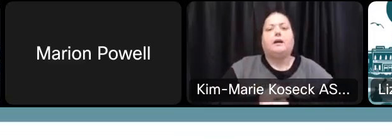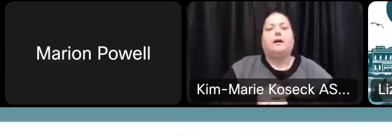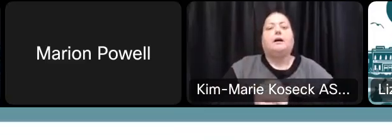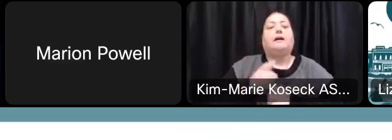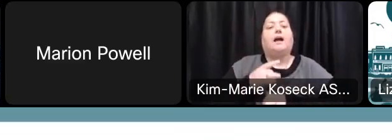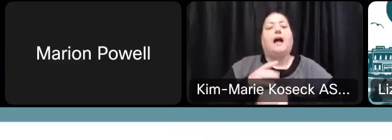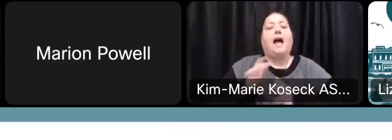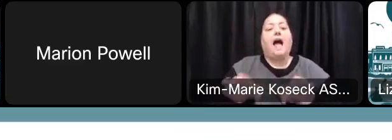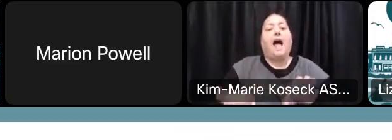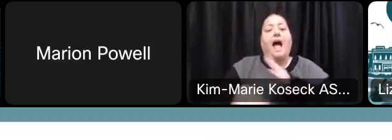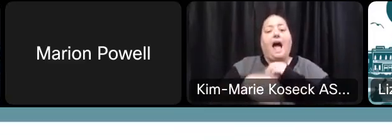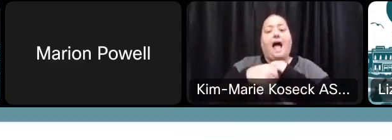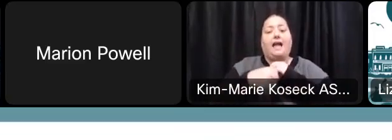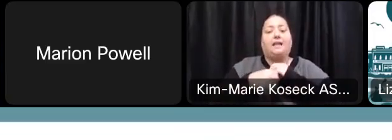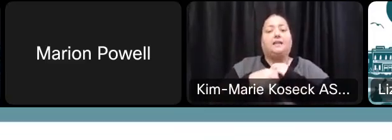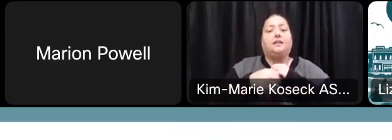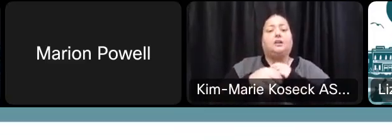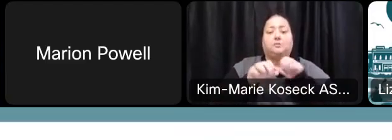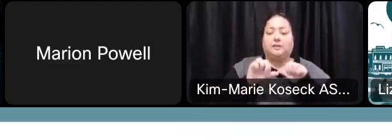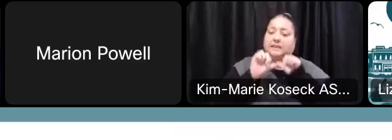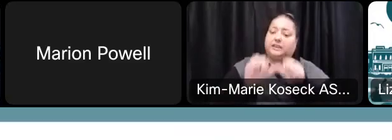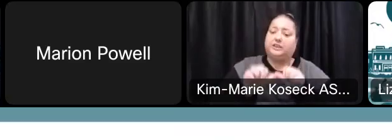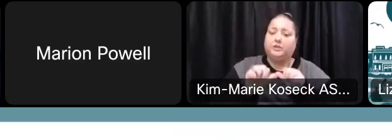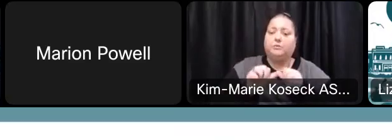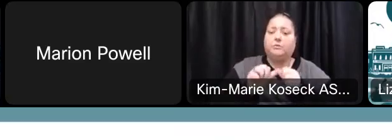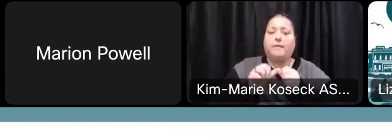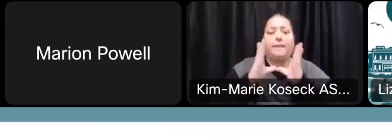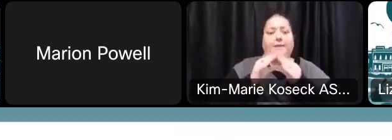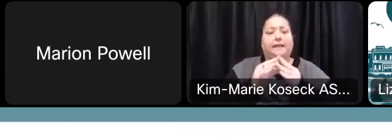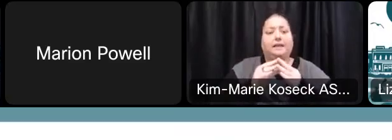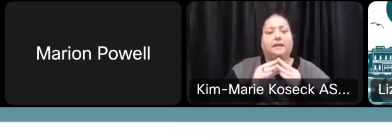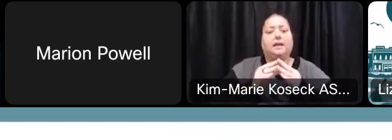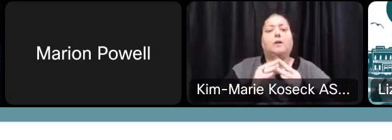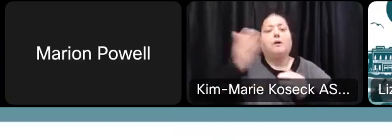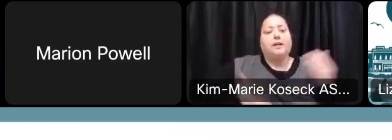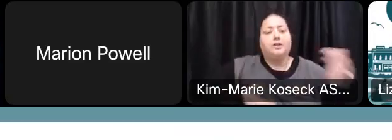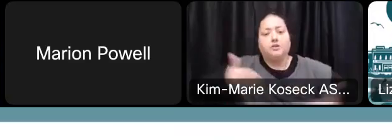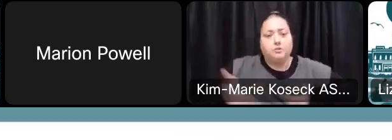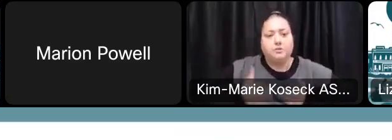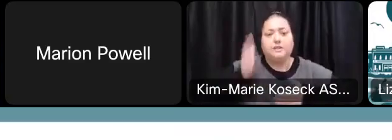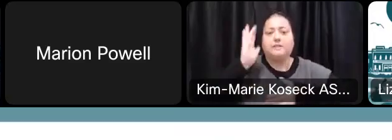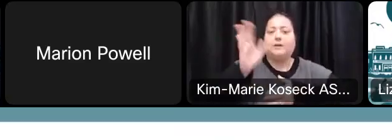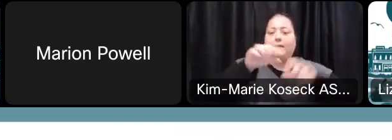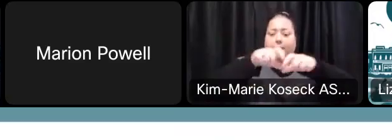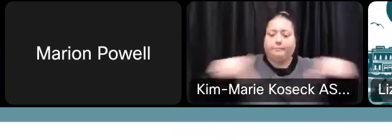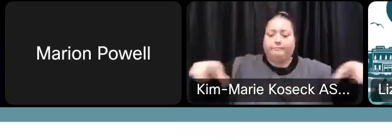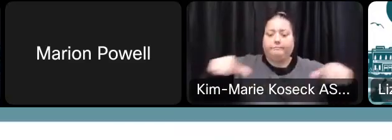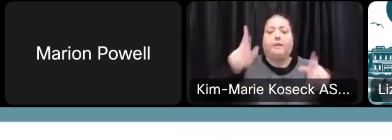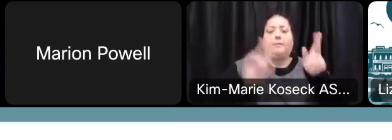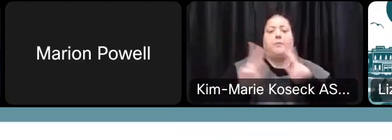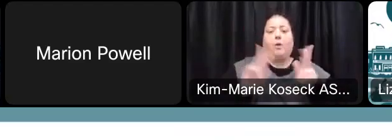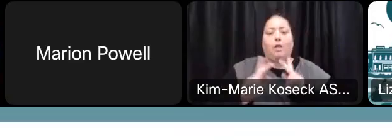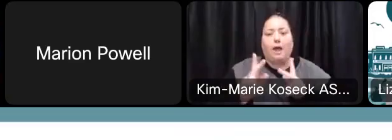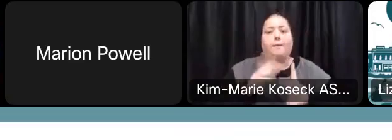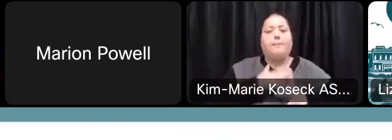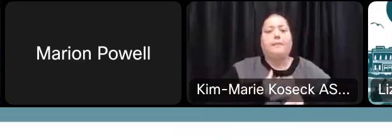We feel free to add that as you continue on. We are going to introduce the speakers and panelists that we have, but feel